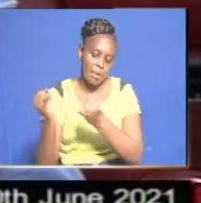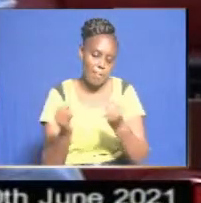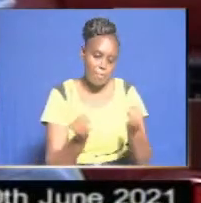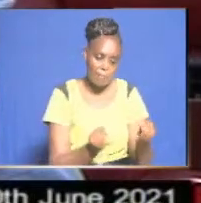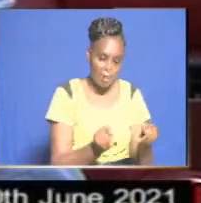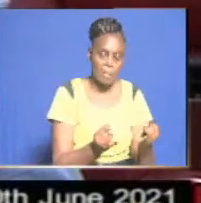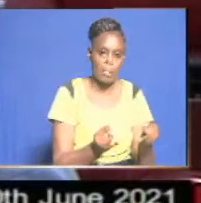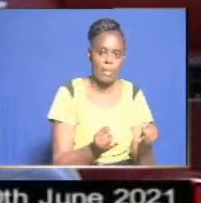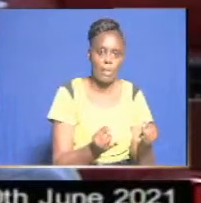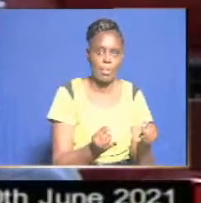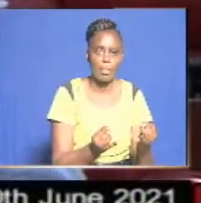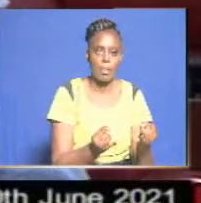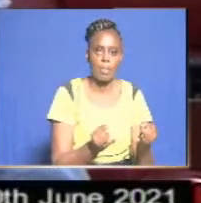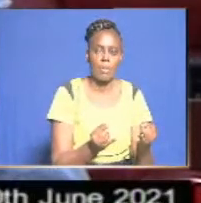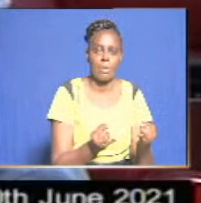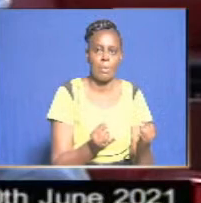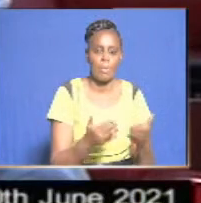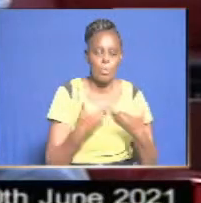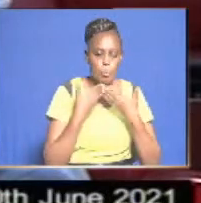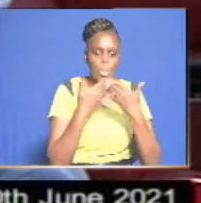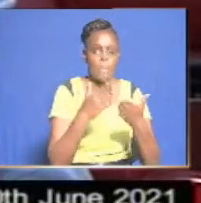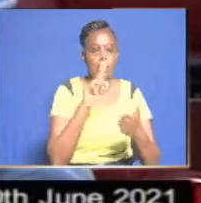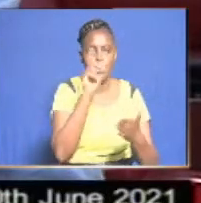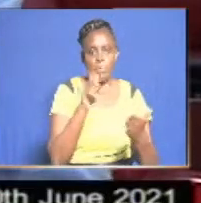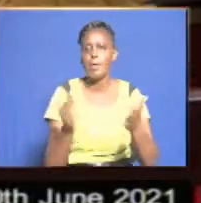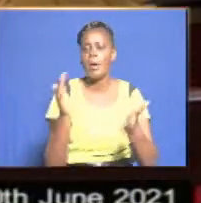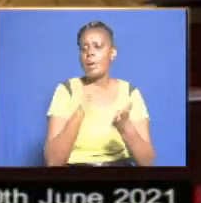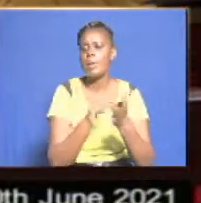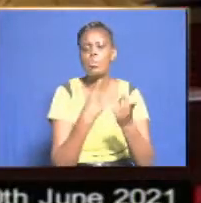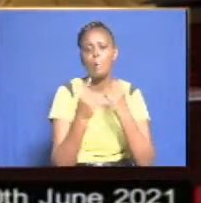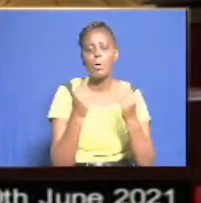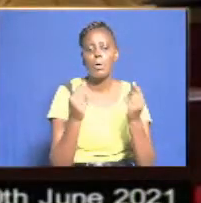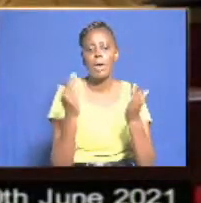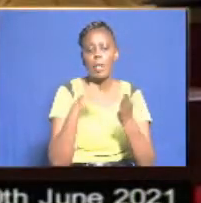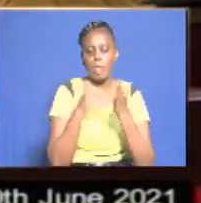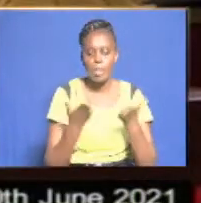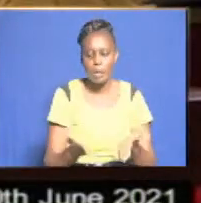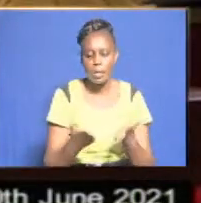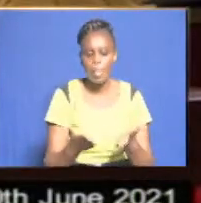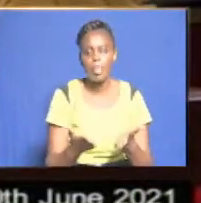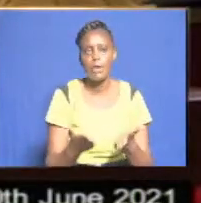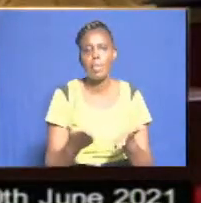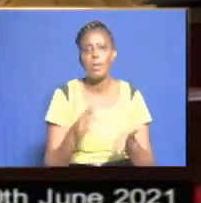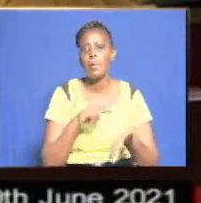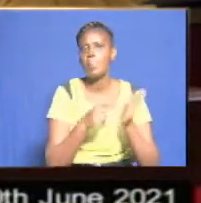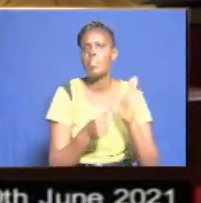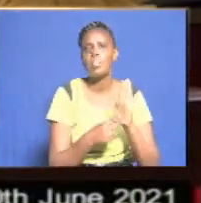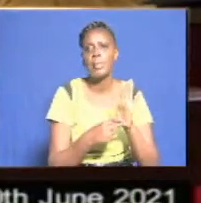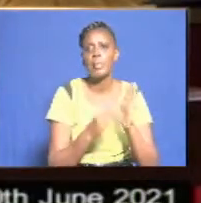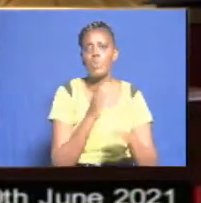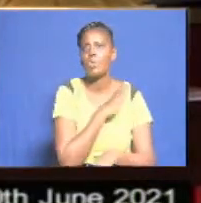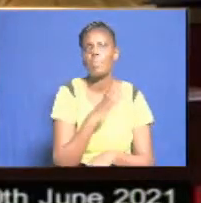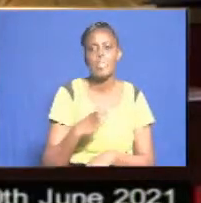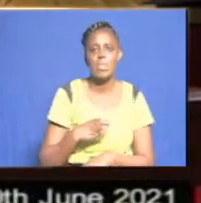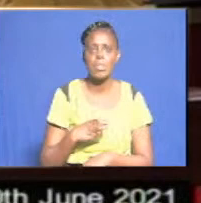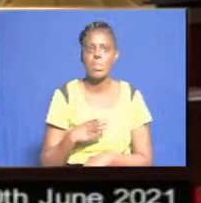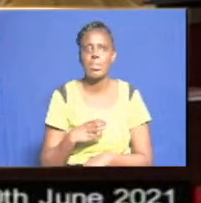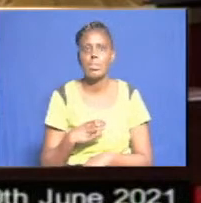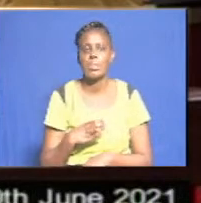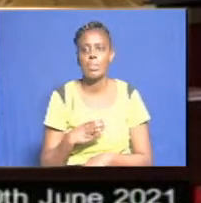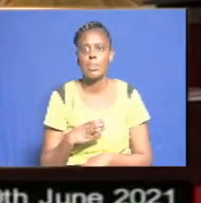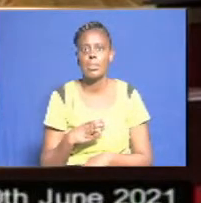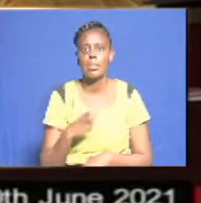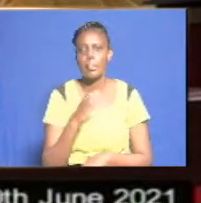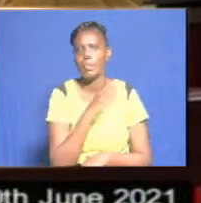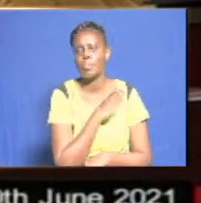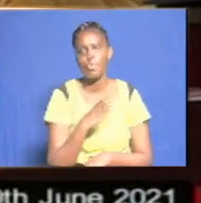respondent to respond to the question. So I never say to to put the committee,